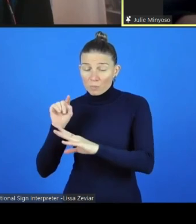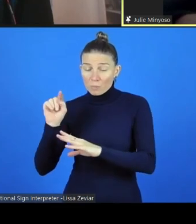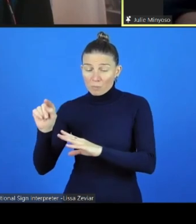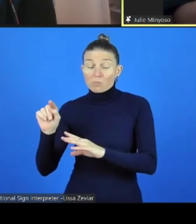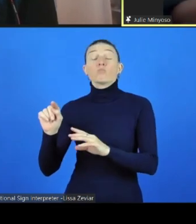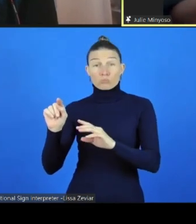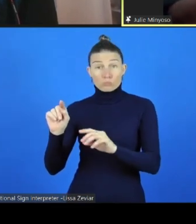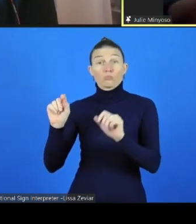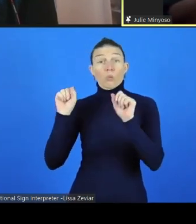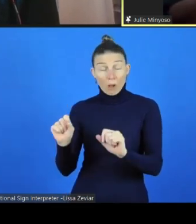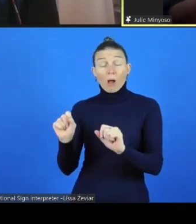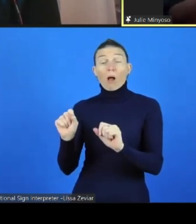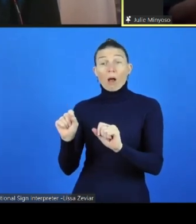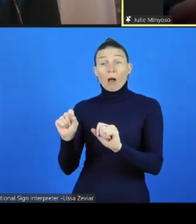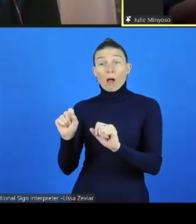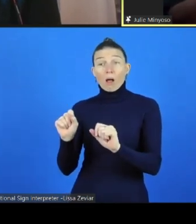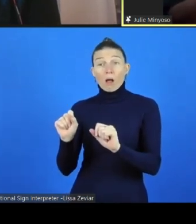Yes, there might not be,